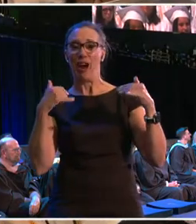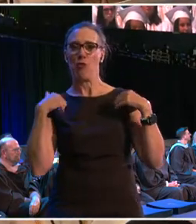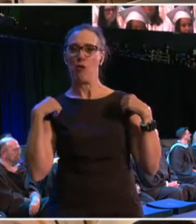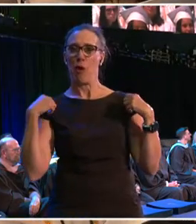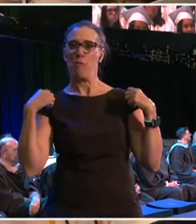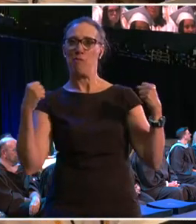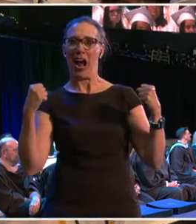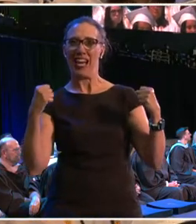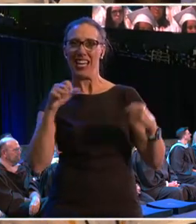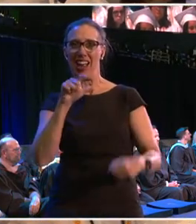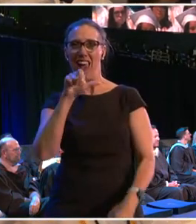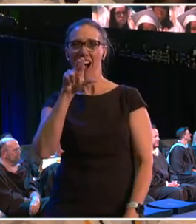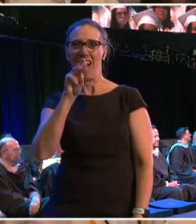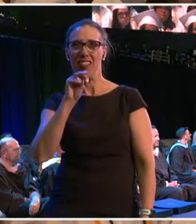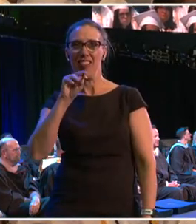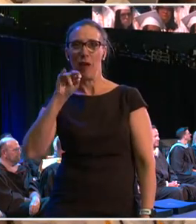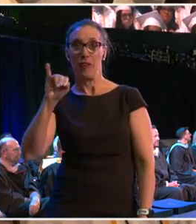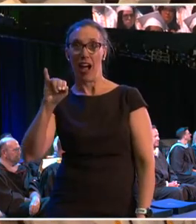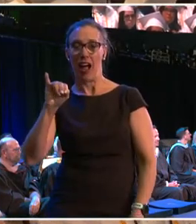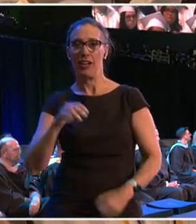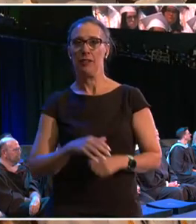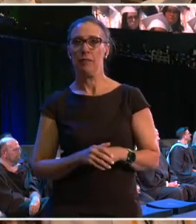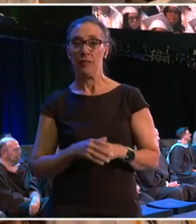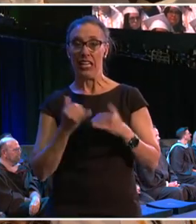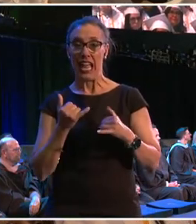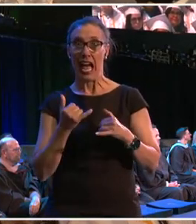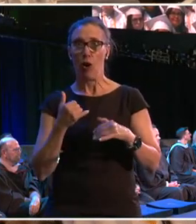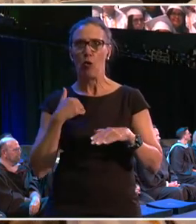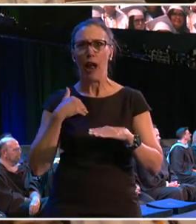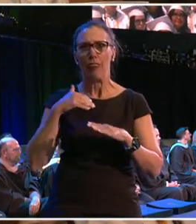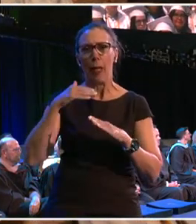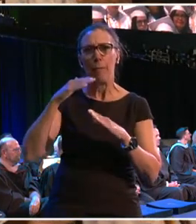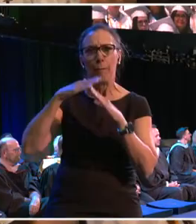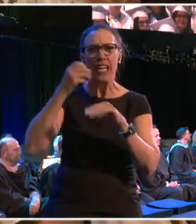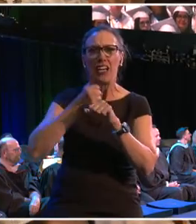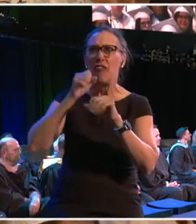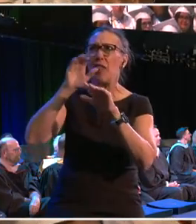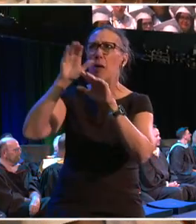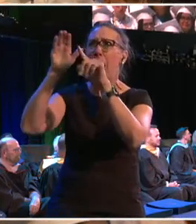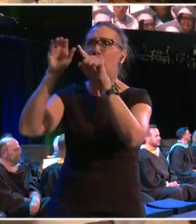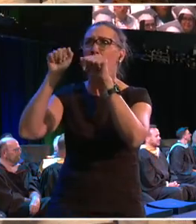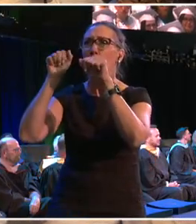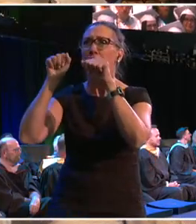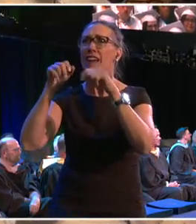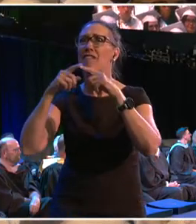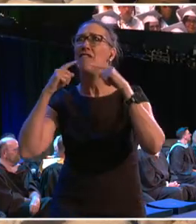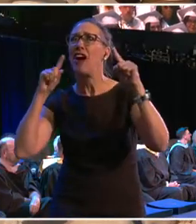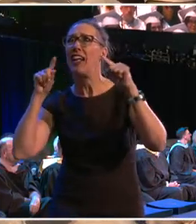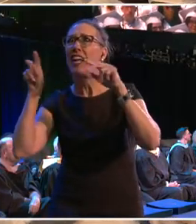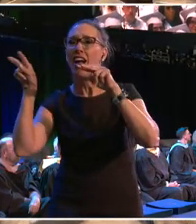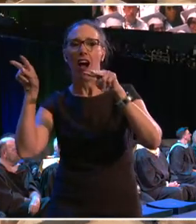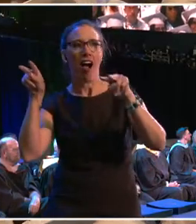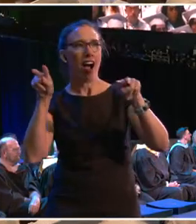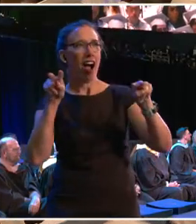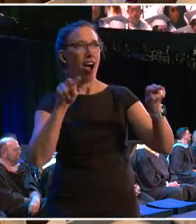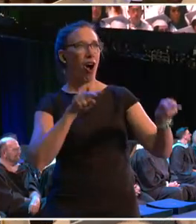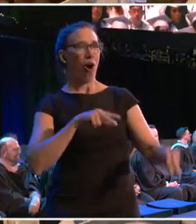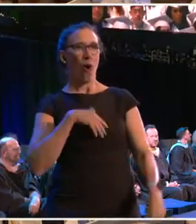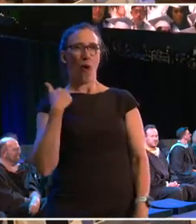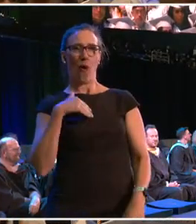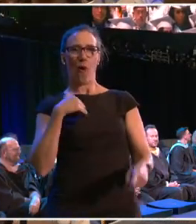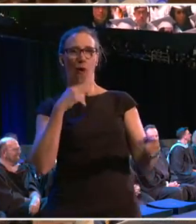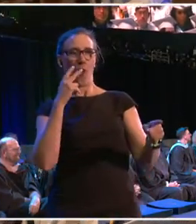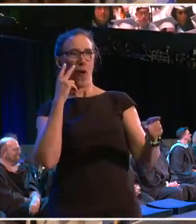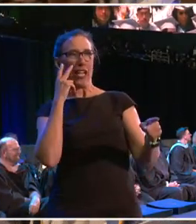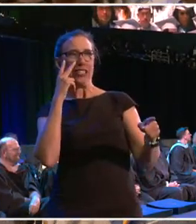alumni. We are at the peak of the mountain and can finally bask in the glory of our accomplishments and